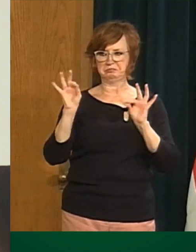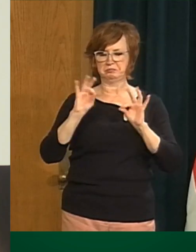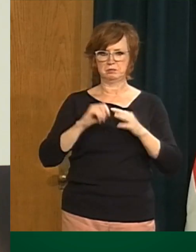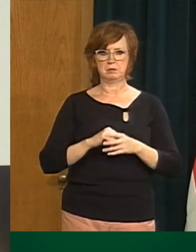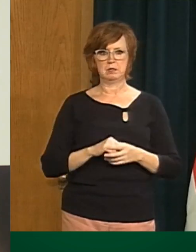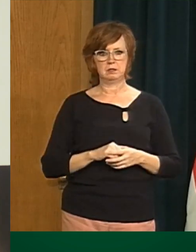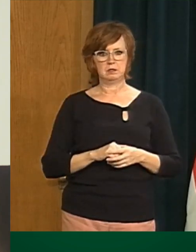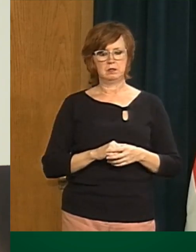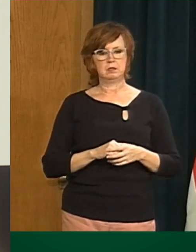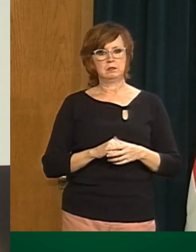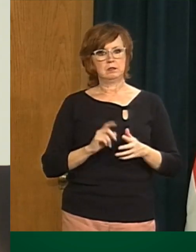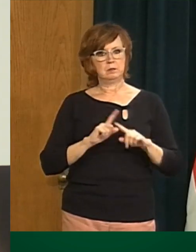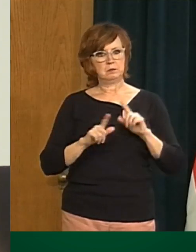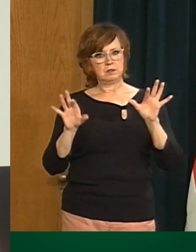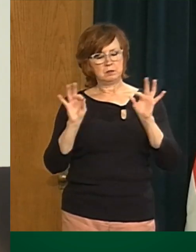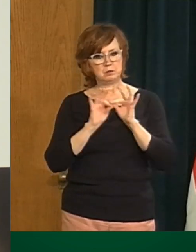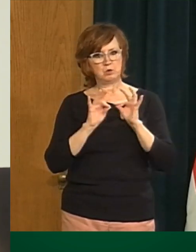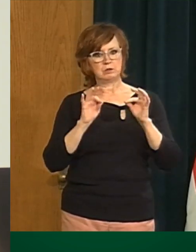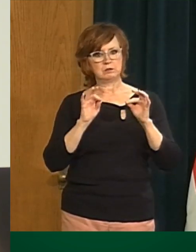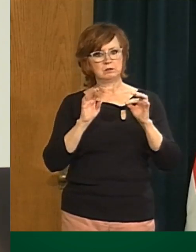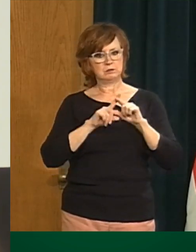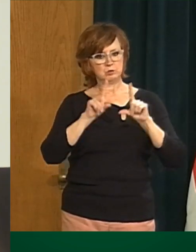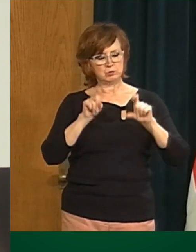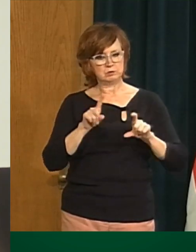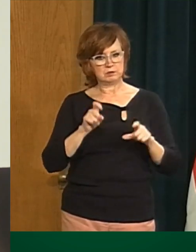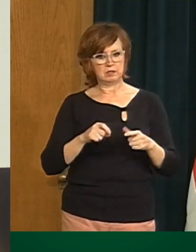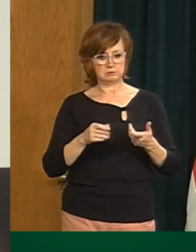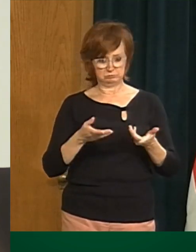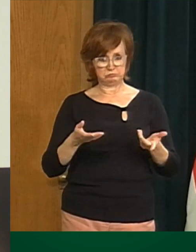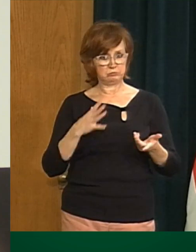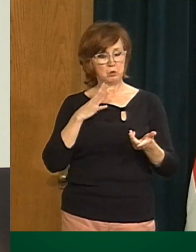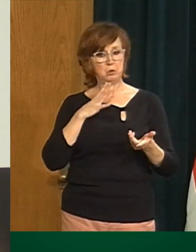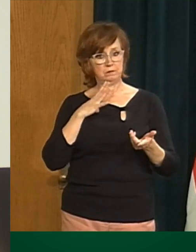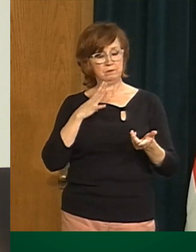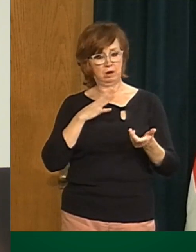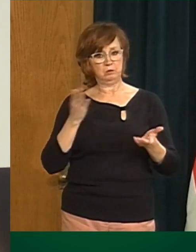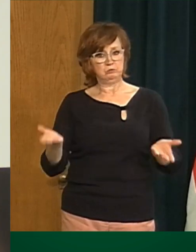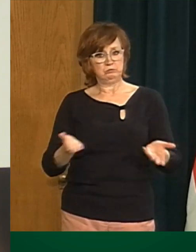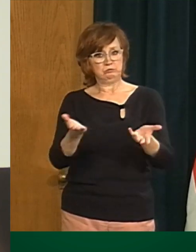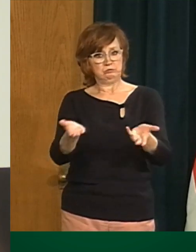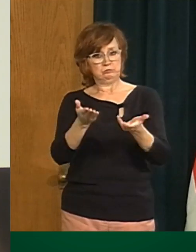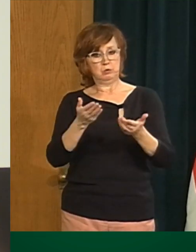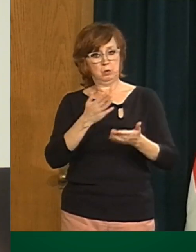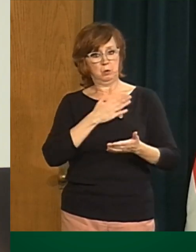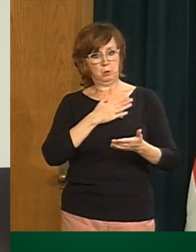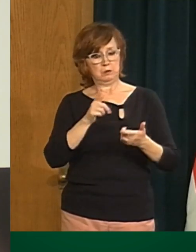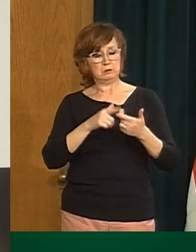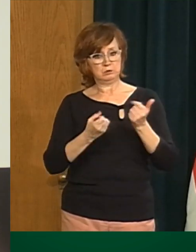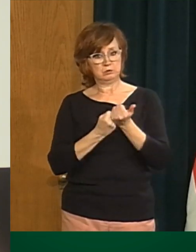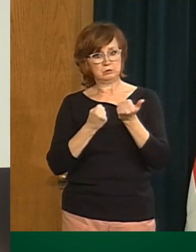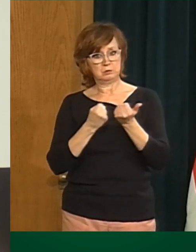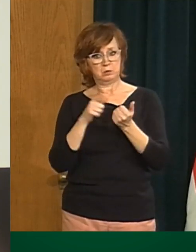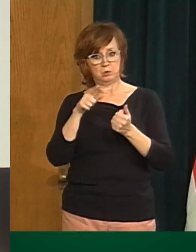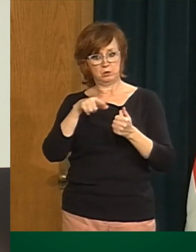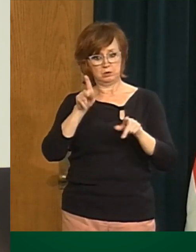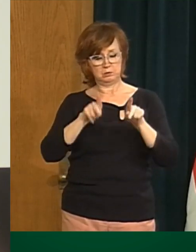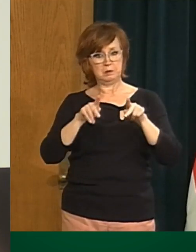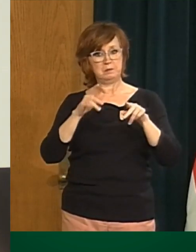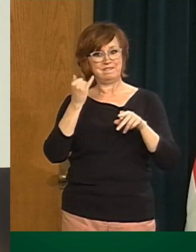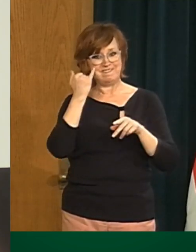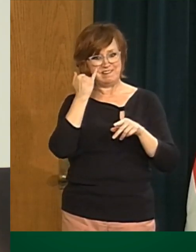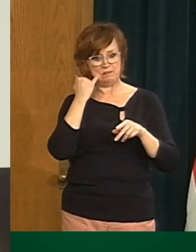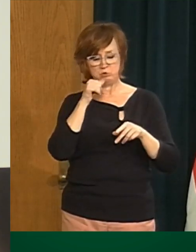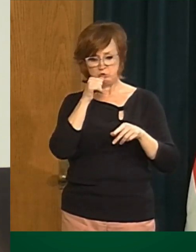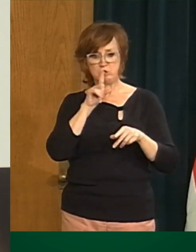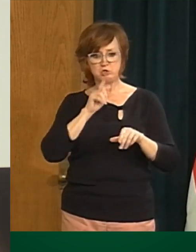bigger picture throughout the province. So we absolutely want to support testing, especially with even mild symptoms throughout the province.